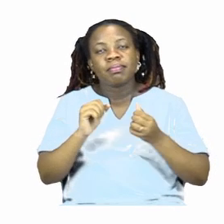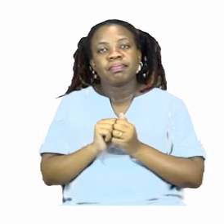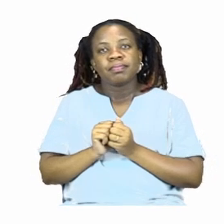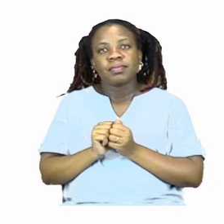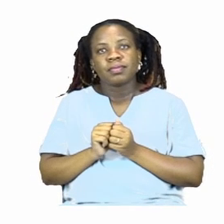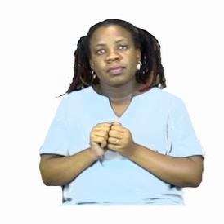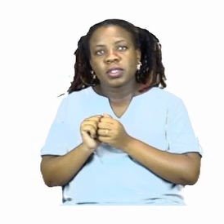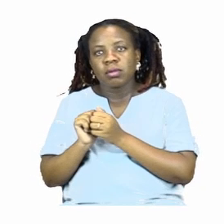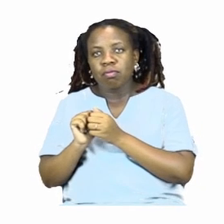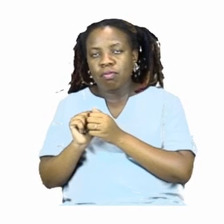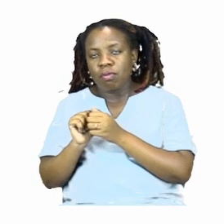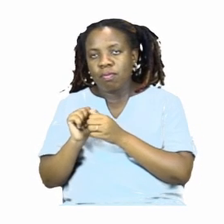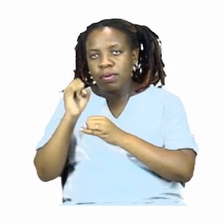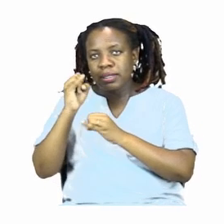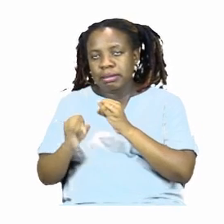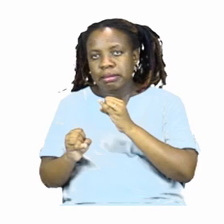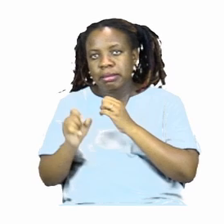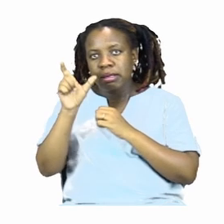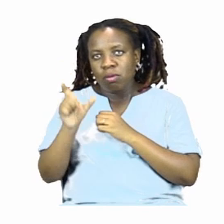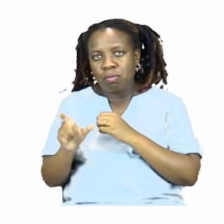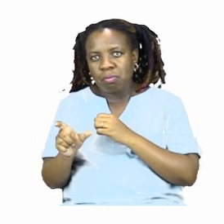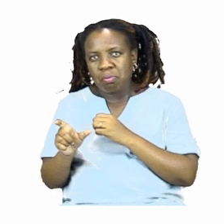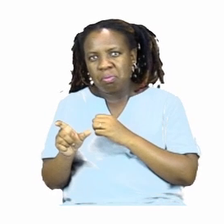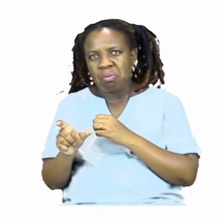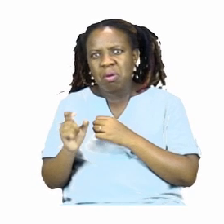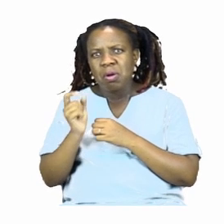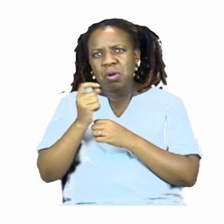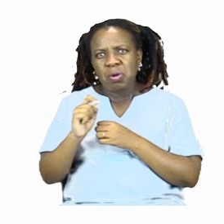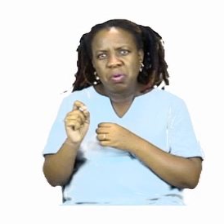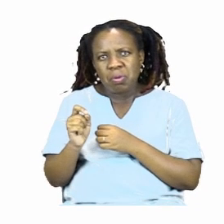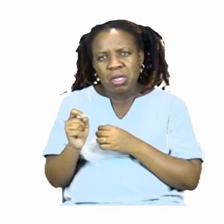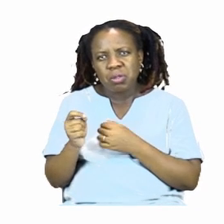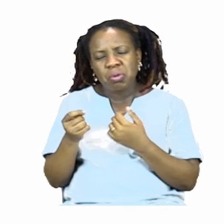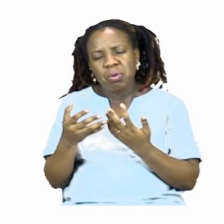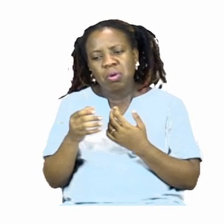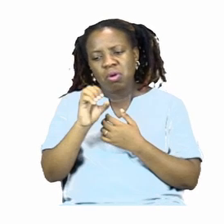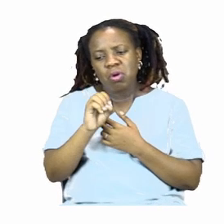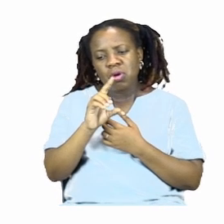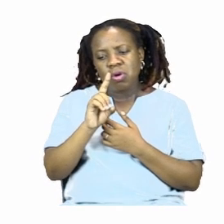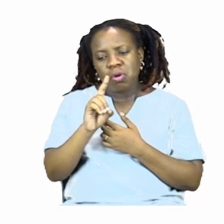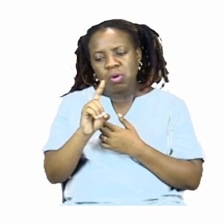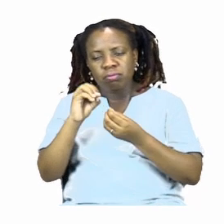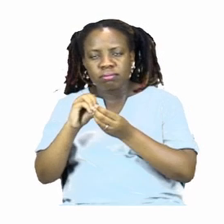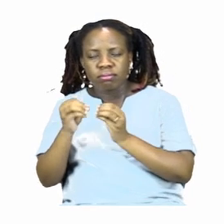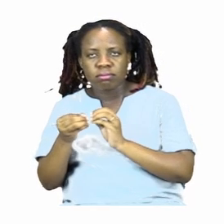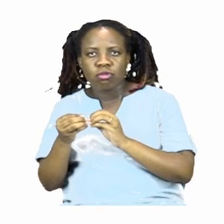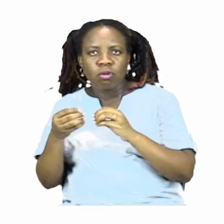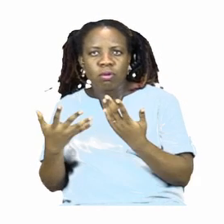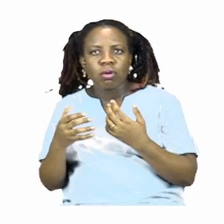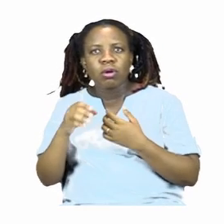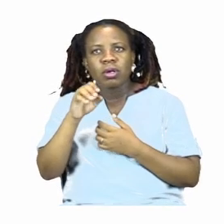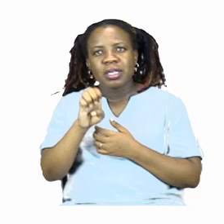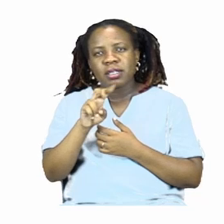odd or an even number. Now once again, boys and girls, you will see the first example was done for